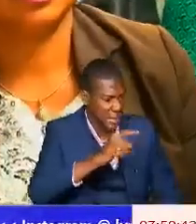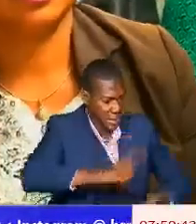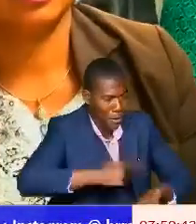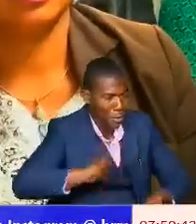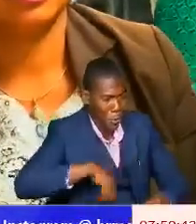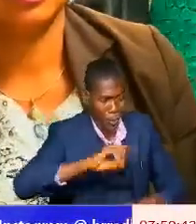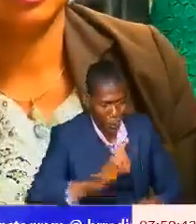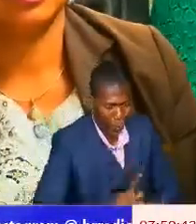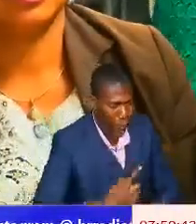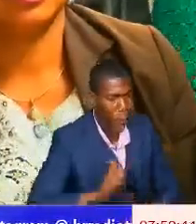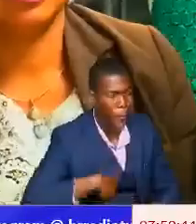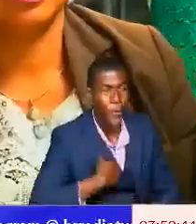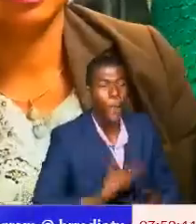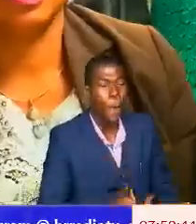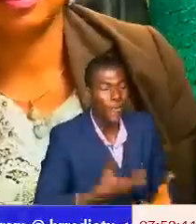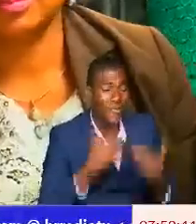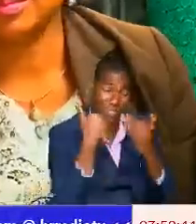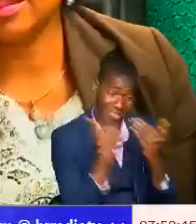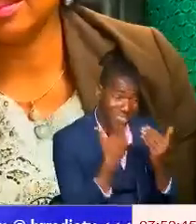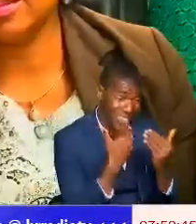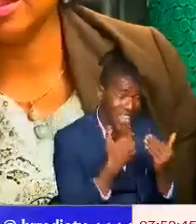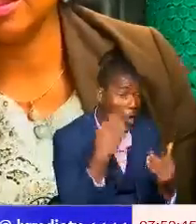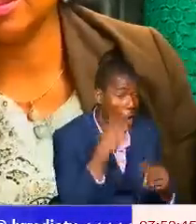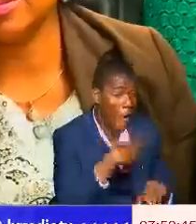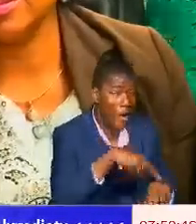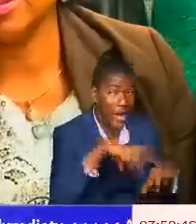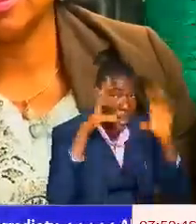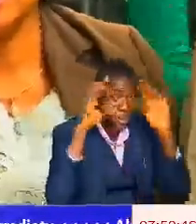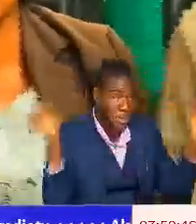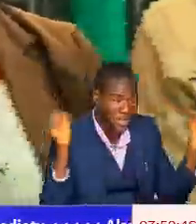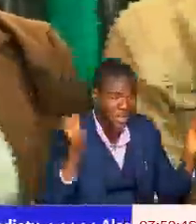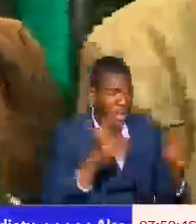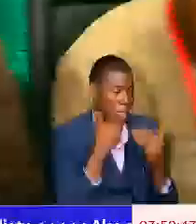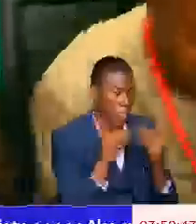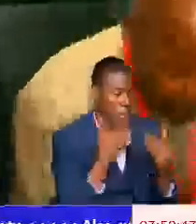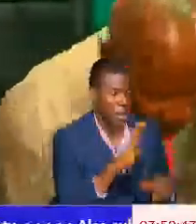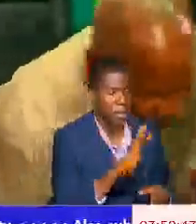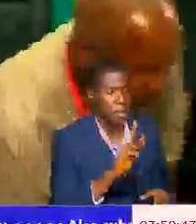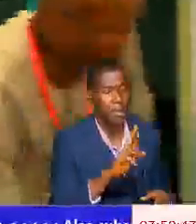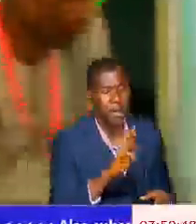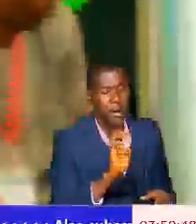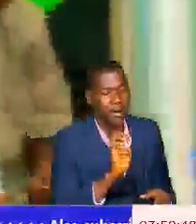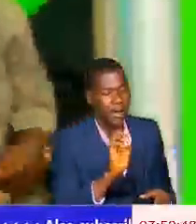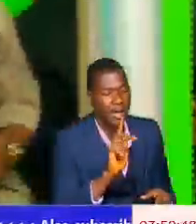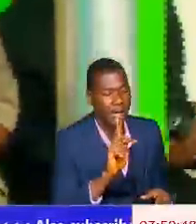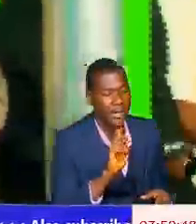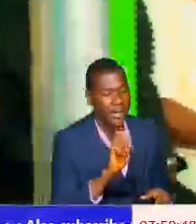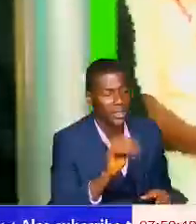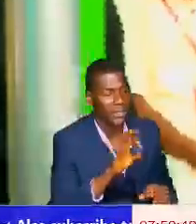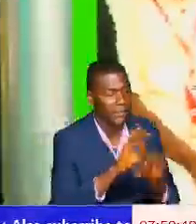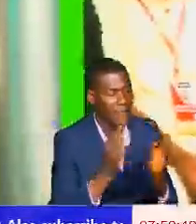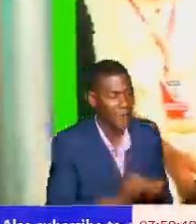We want thank ordinary president. We want thank Brekete Family.